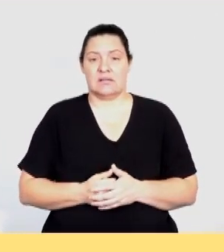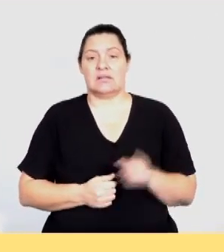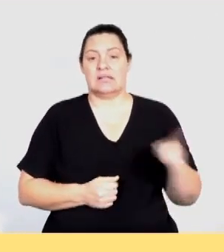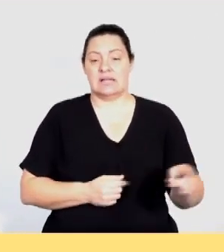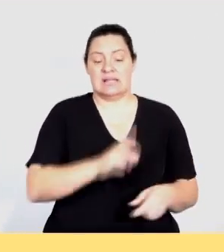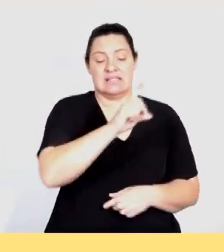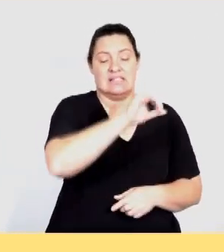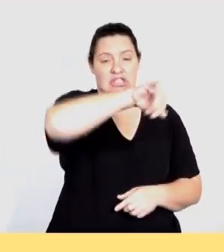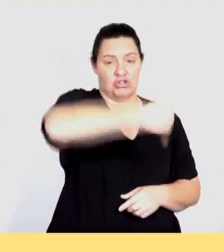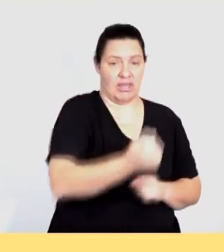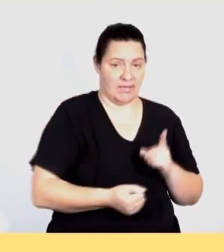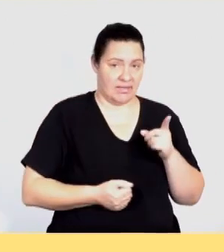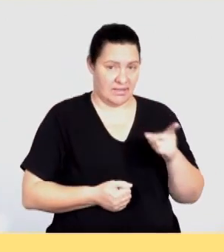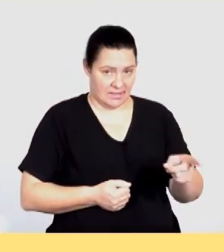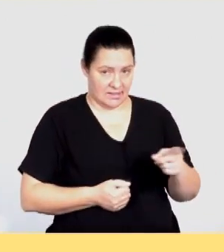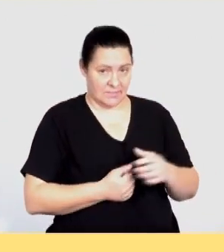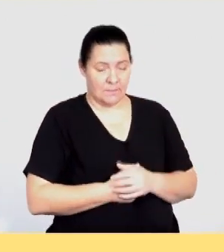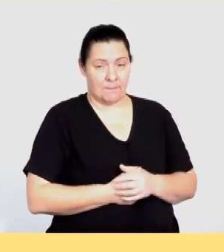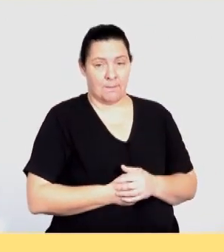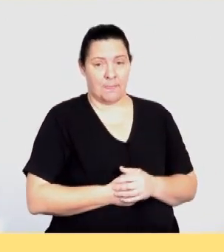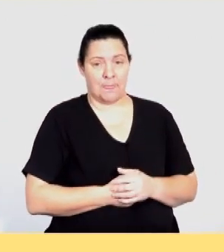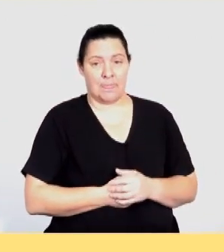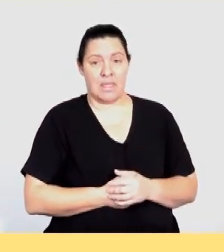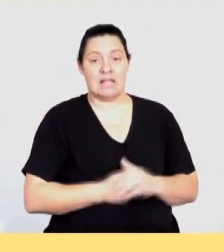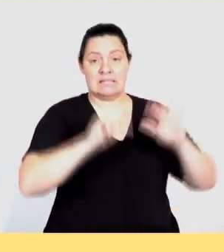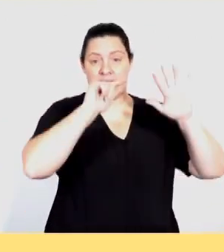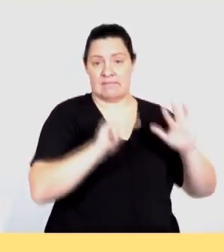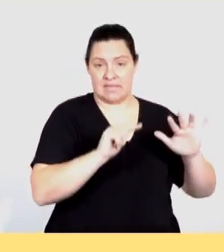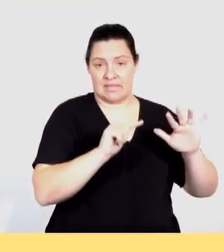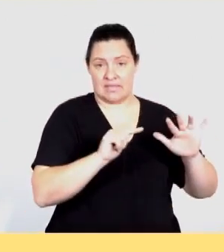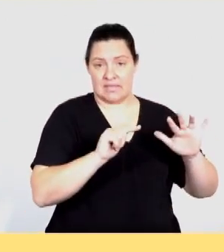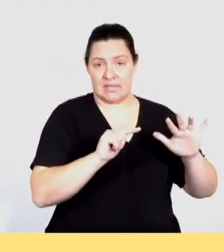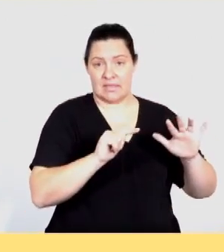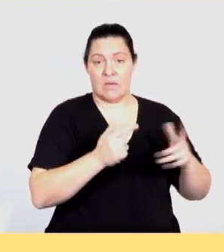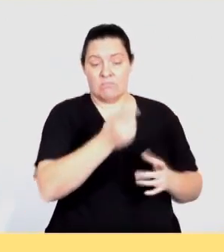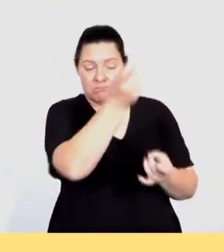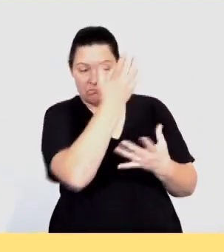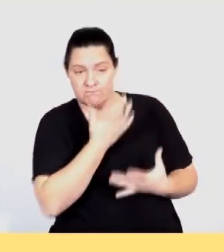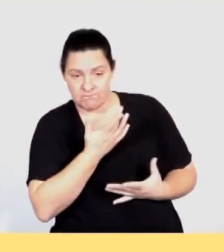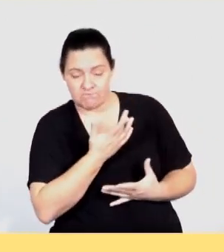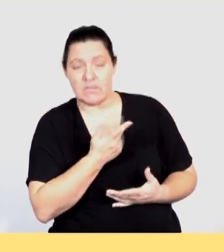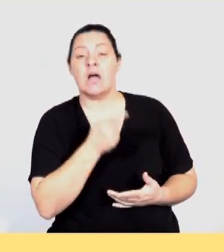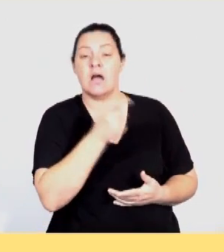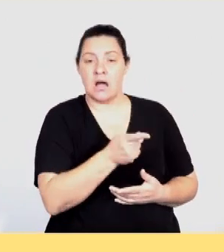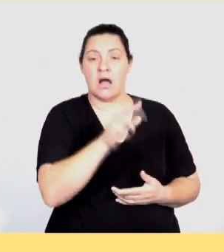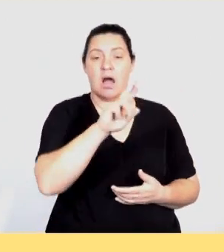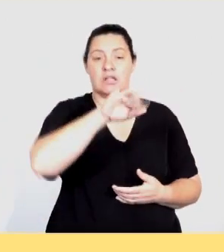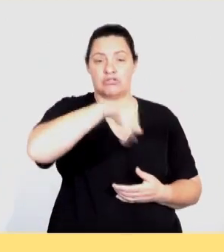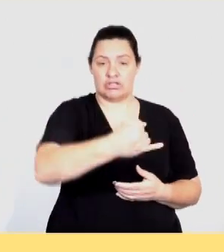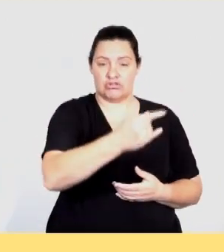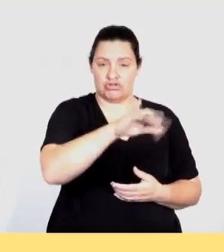remember here, this is the DJ, the debtors journal. On the 7th, we are